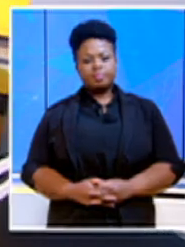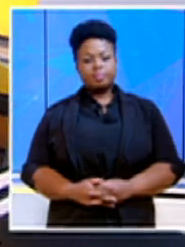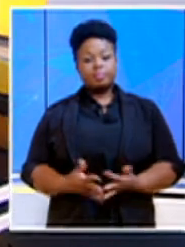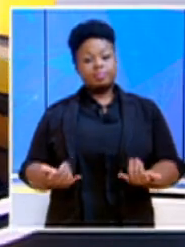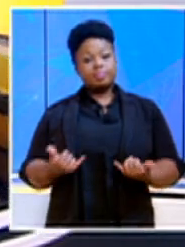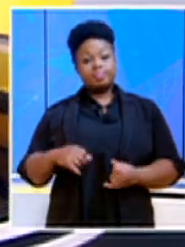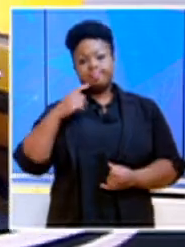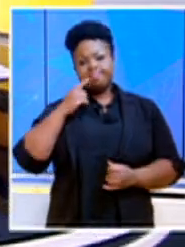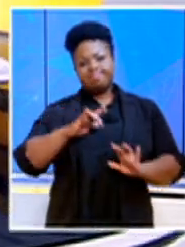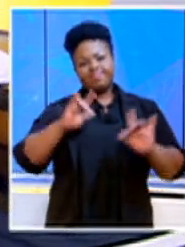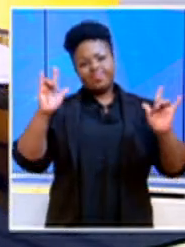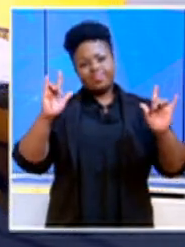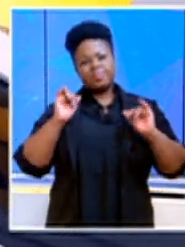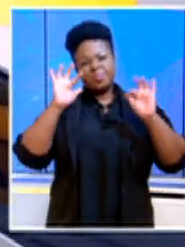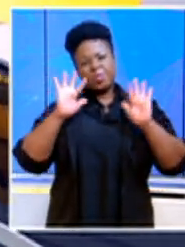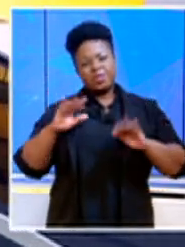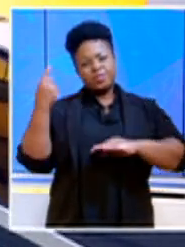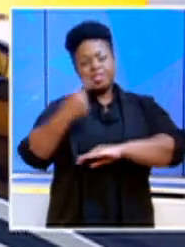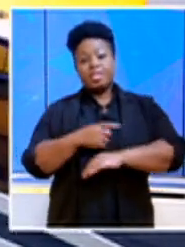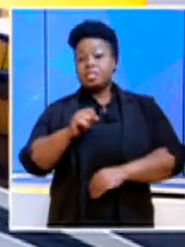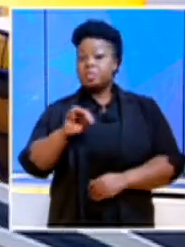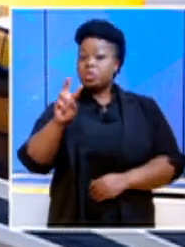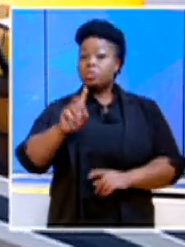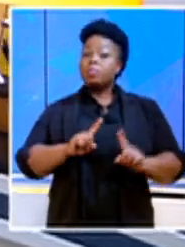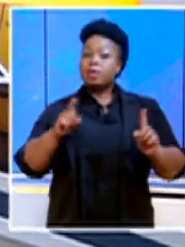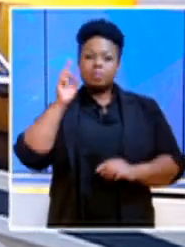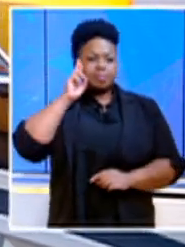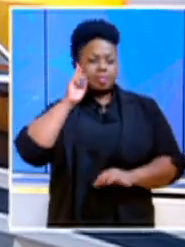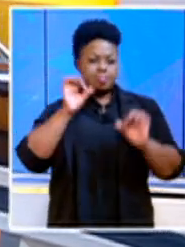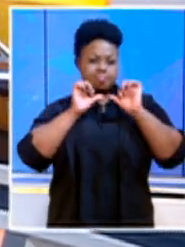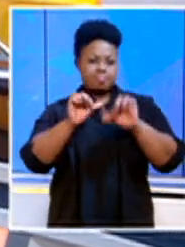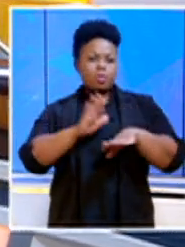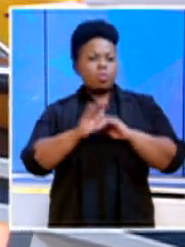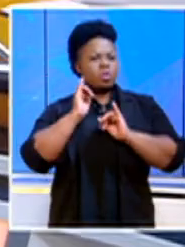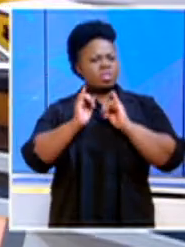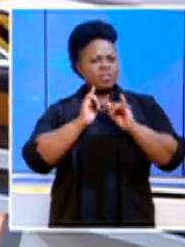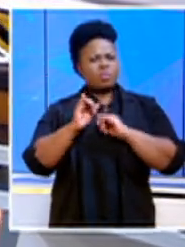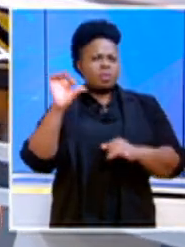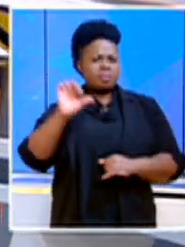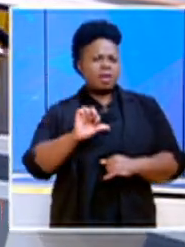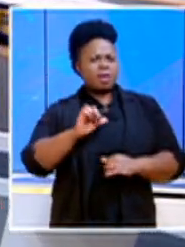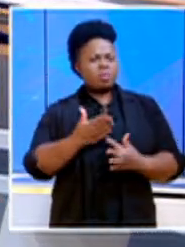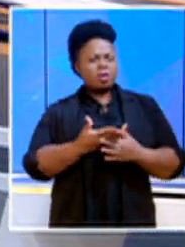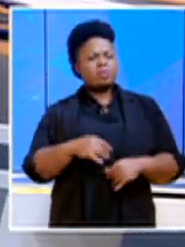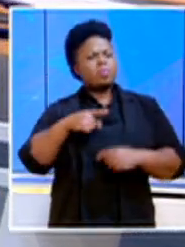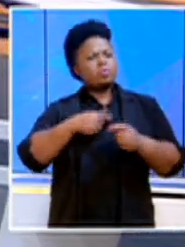That's where we've got to say goodbye. Have a wonderful day, SABC2 viewers. But remember, we'll continue that interview about the vaccine and